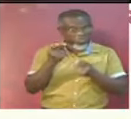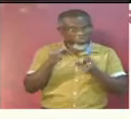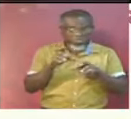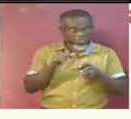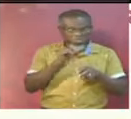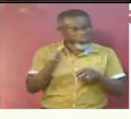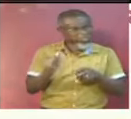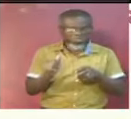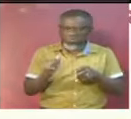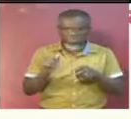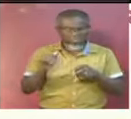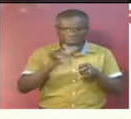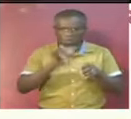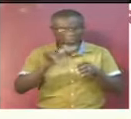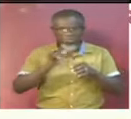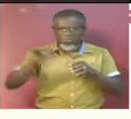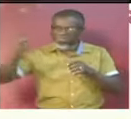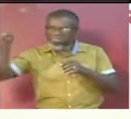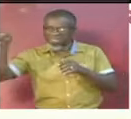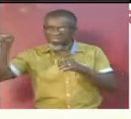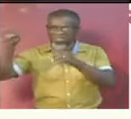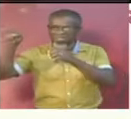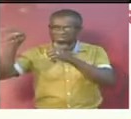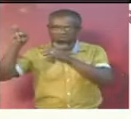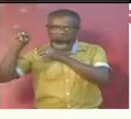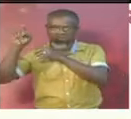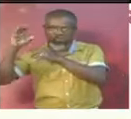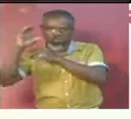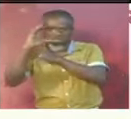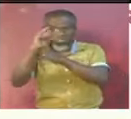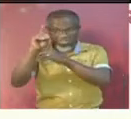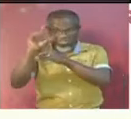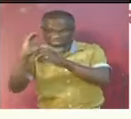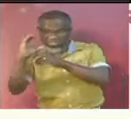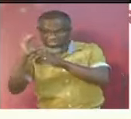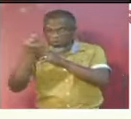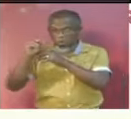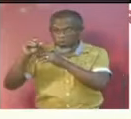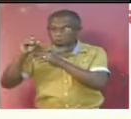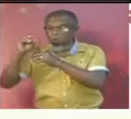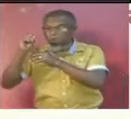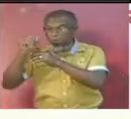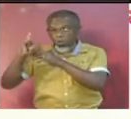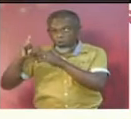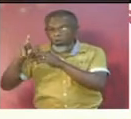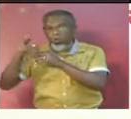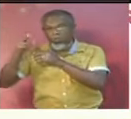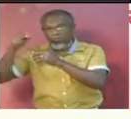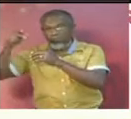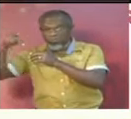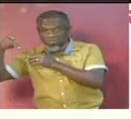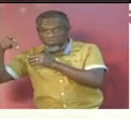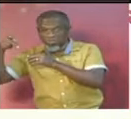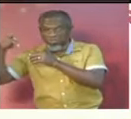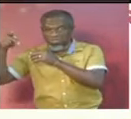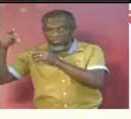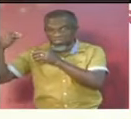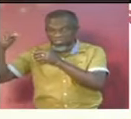on the same sort of criteria used by CDC or PHE, because their socioeconomic links to